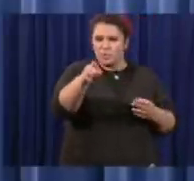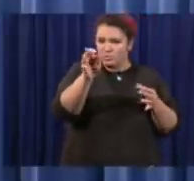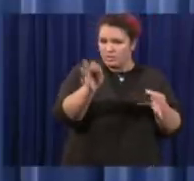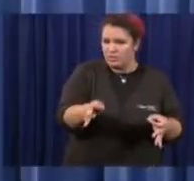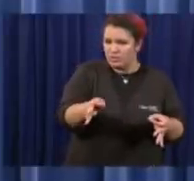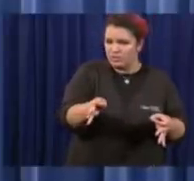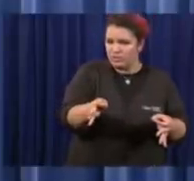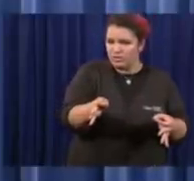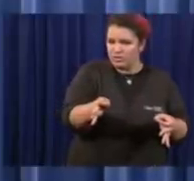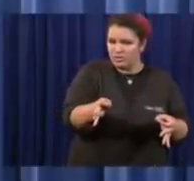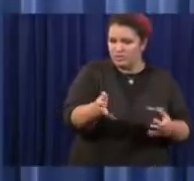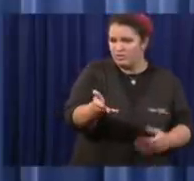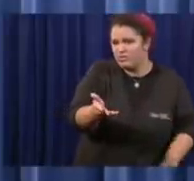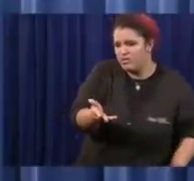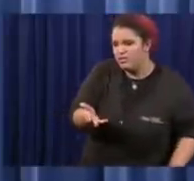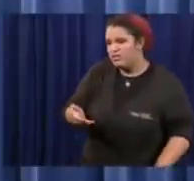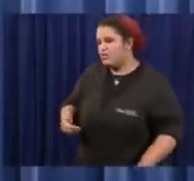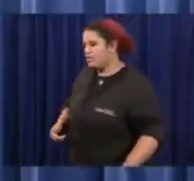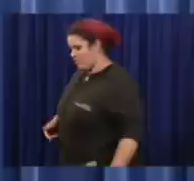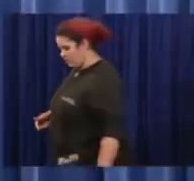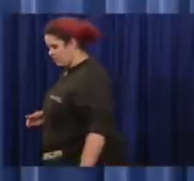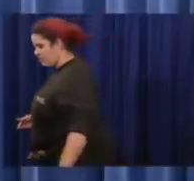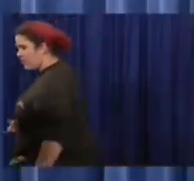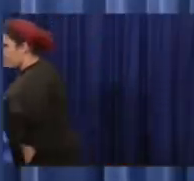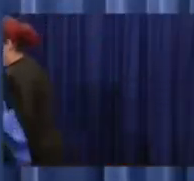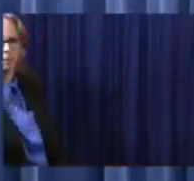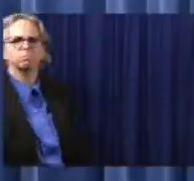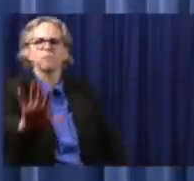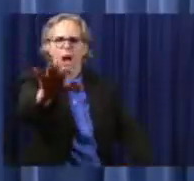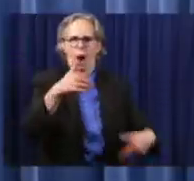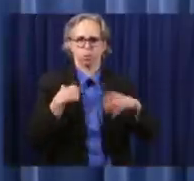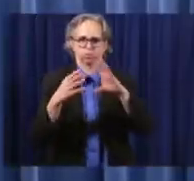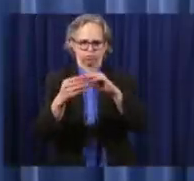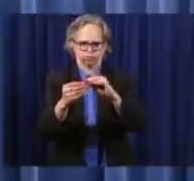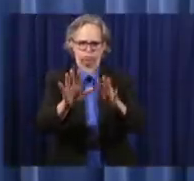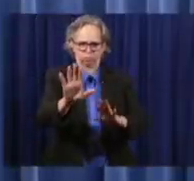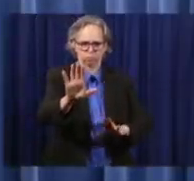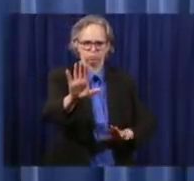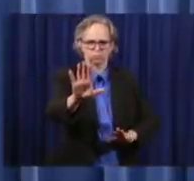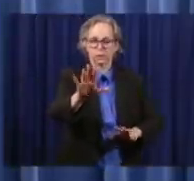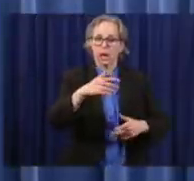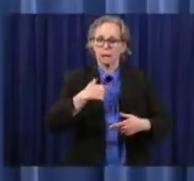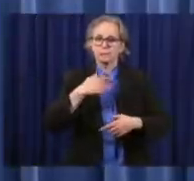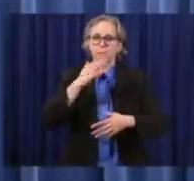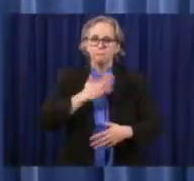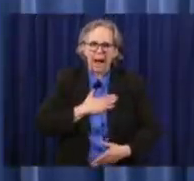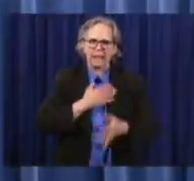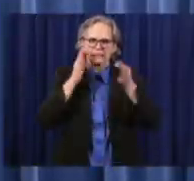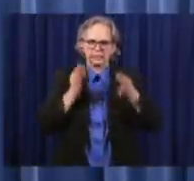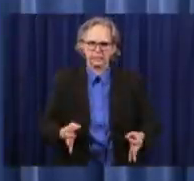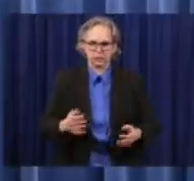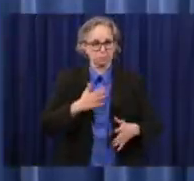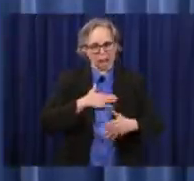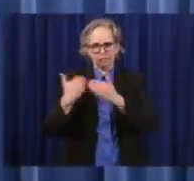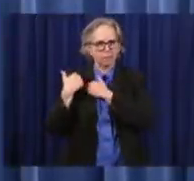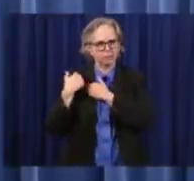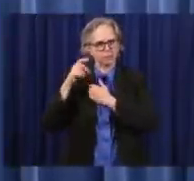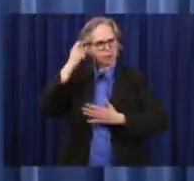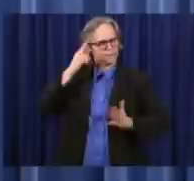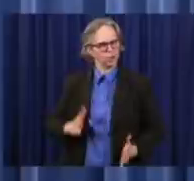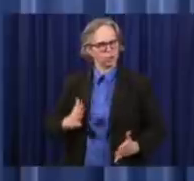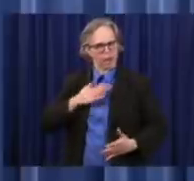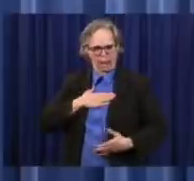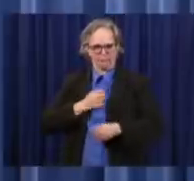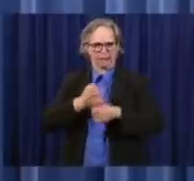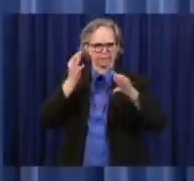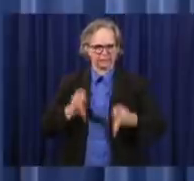I'm going to start on that because the buck stops with me. You know, I see some of the